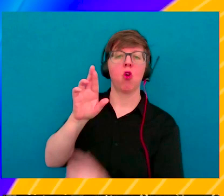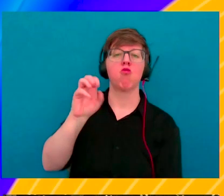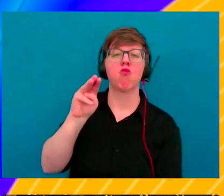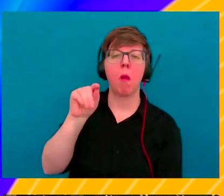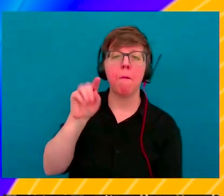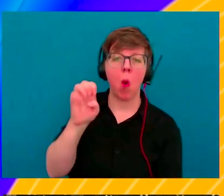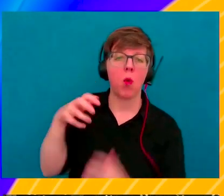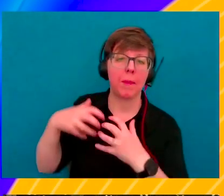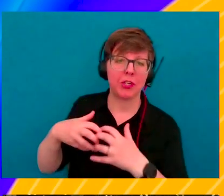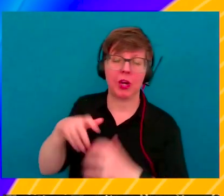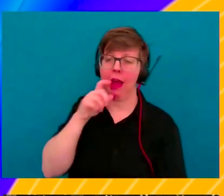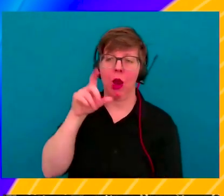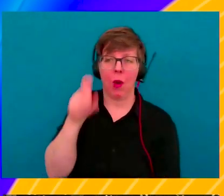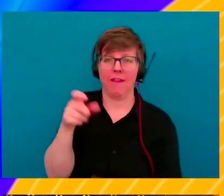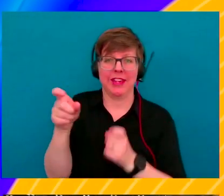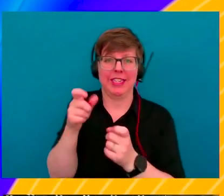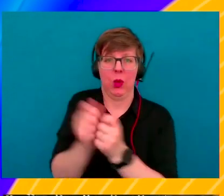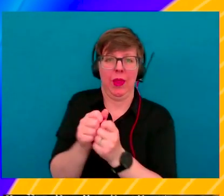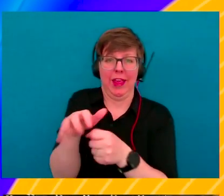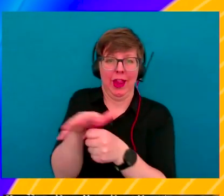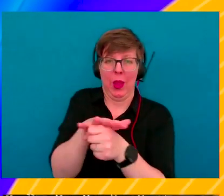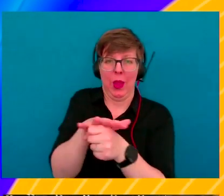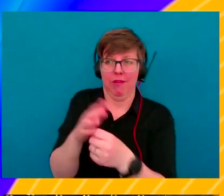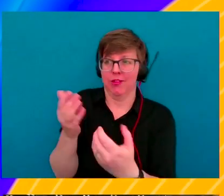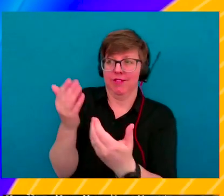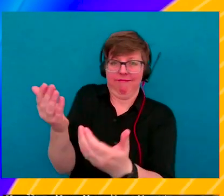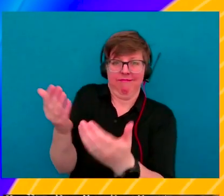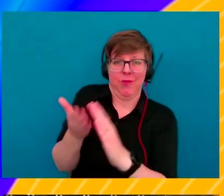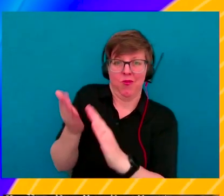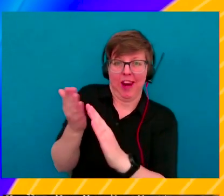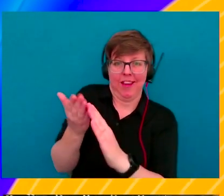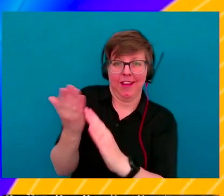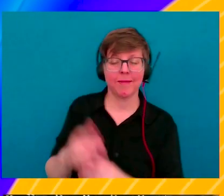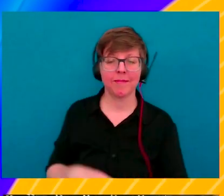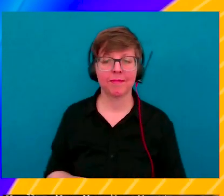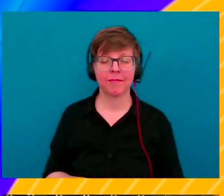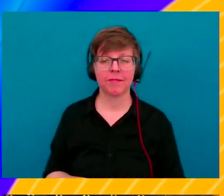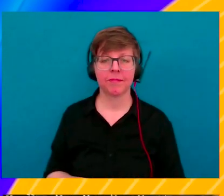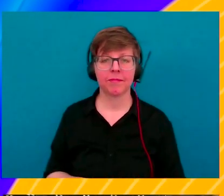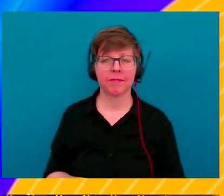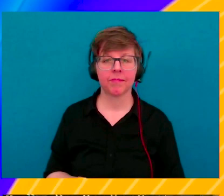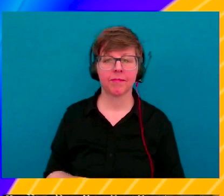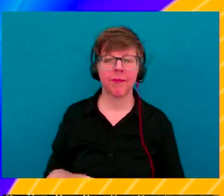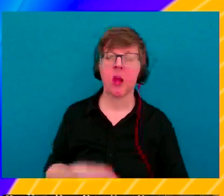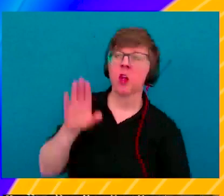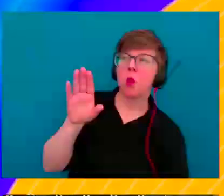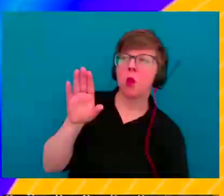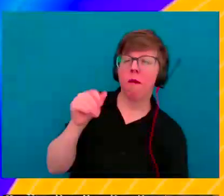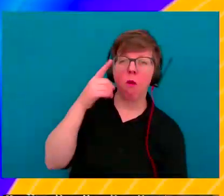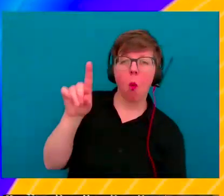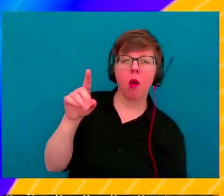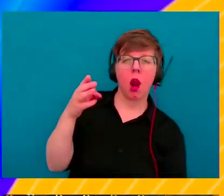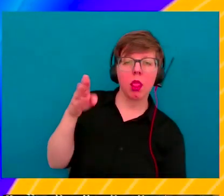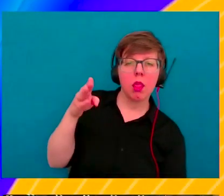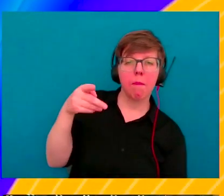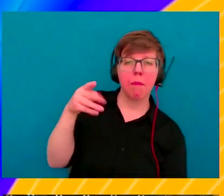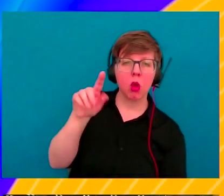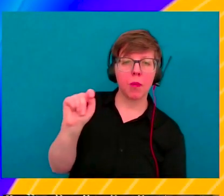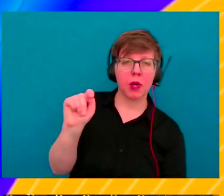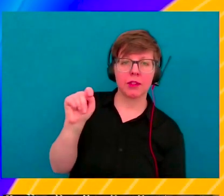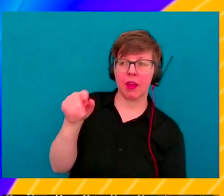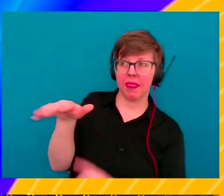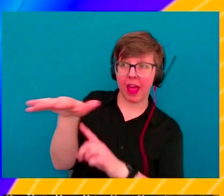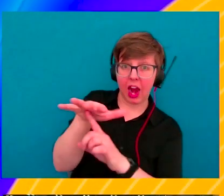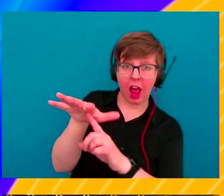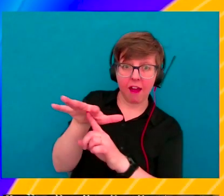It's just running. What I'm going to do. Just real quick on that. So again, the power of the blueprints, this whole environment was defined in that